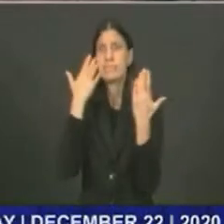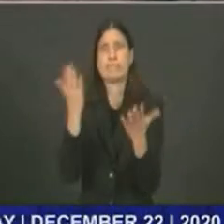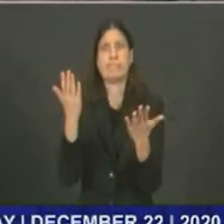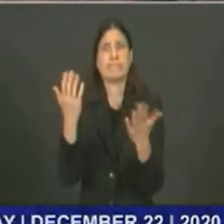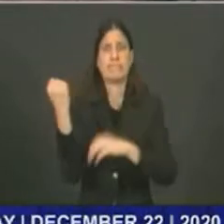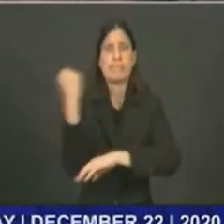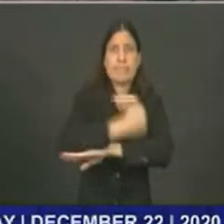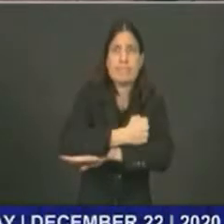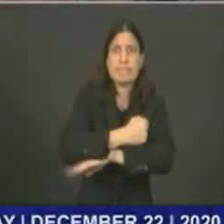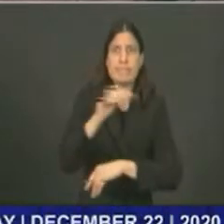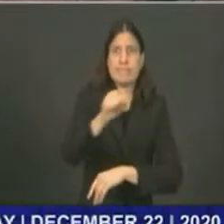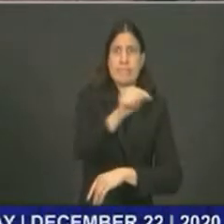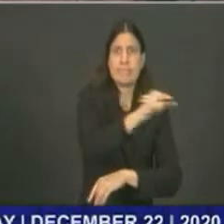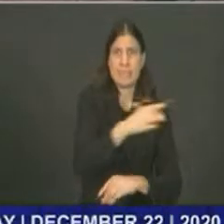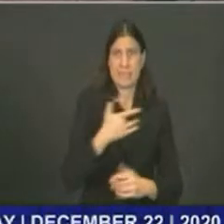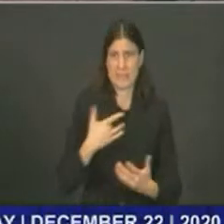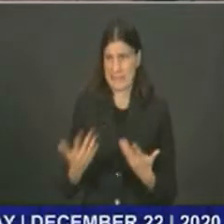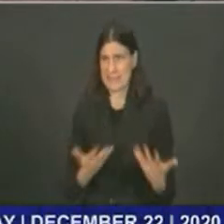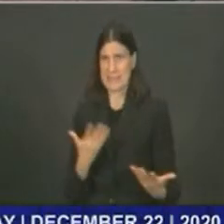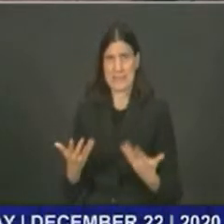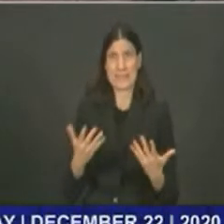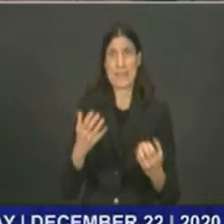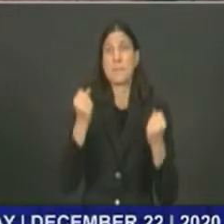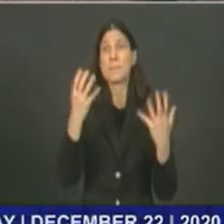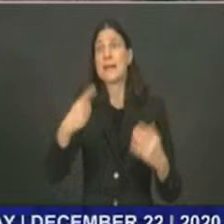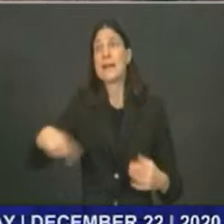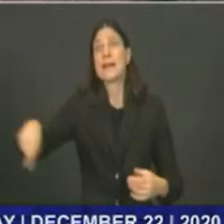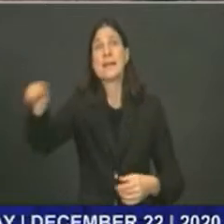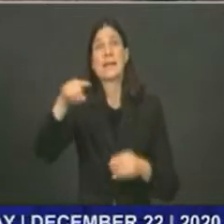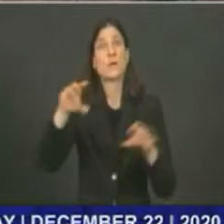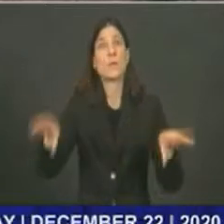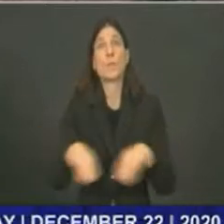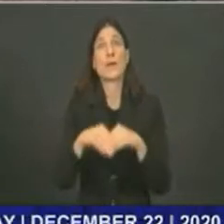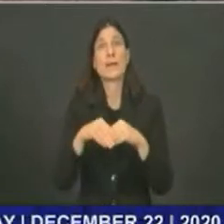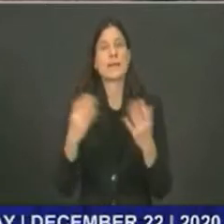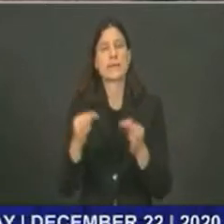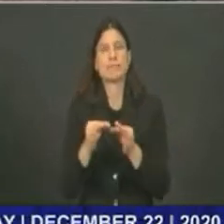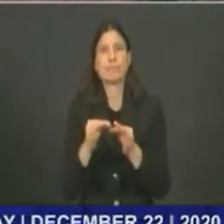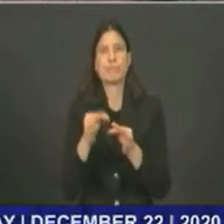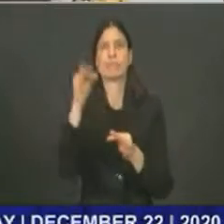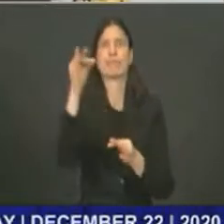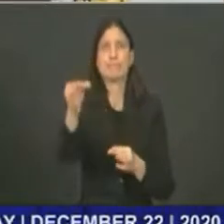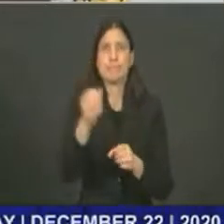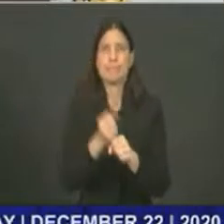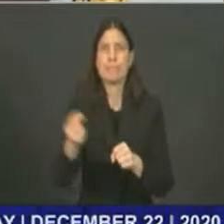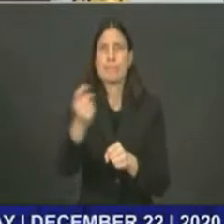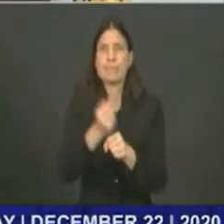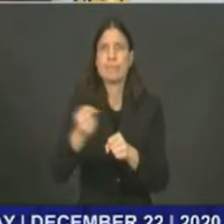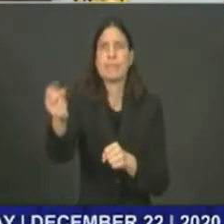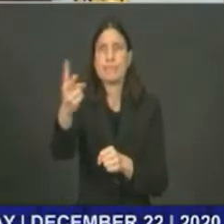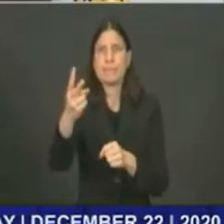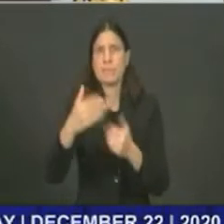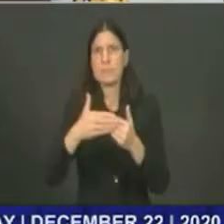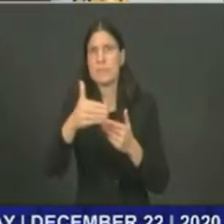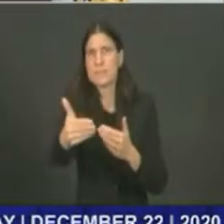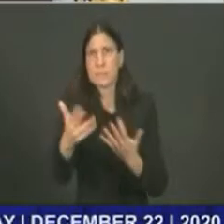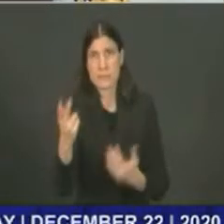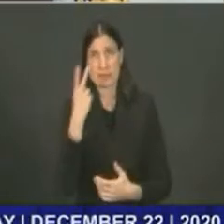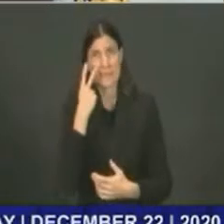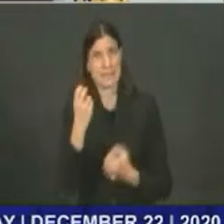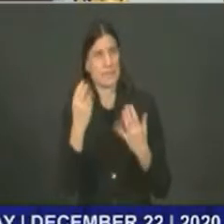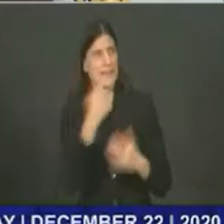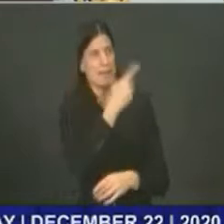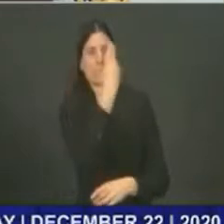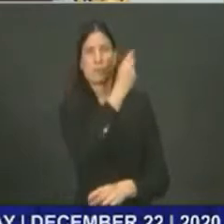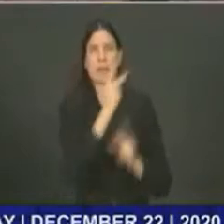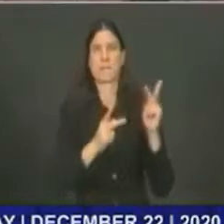booked. Their concerns are, number one, that a number of them have yet to receive any of the pause money, but